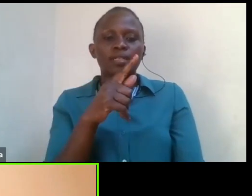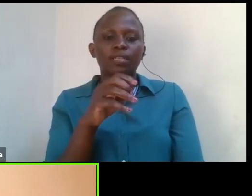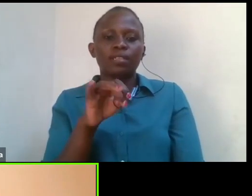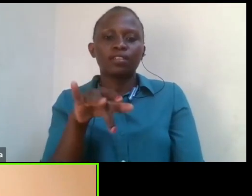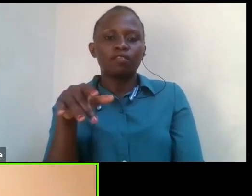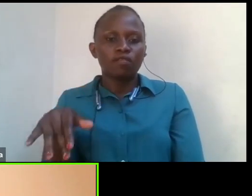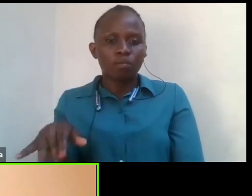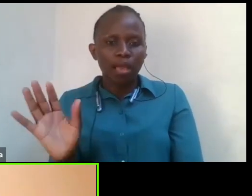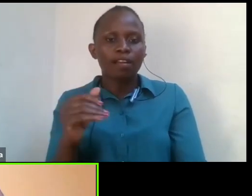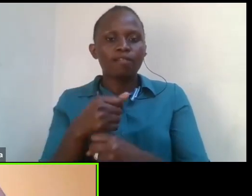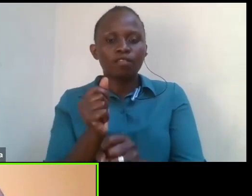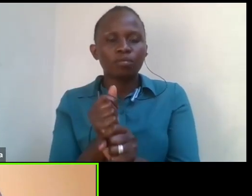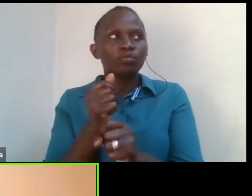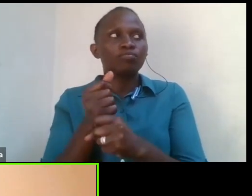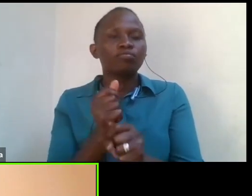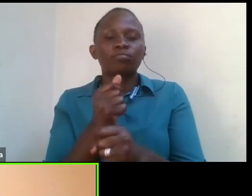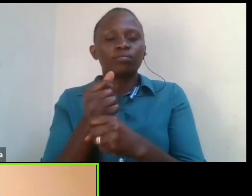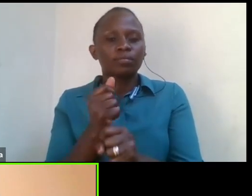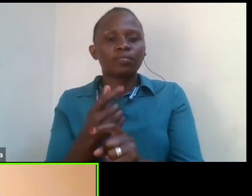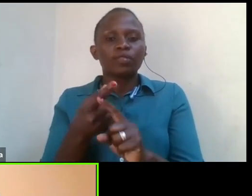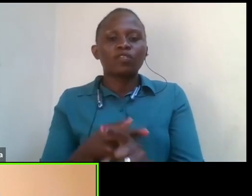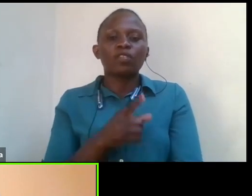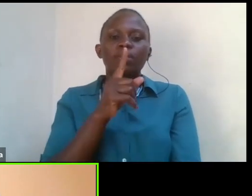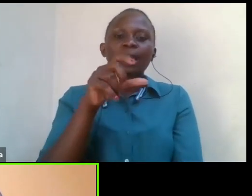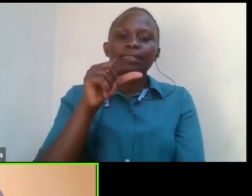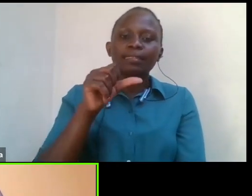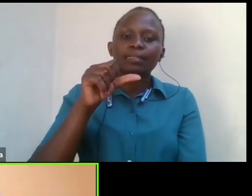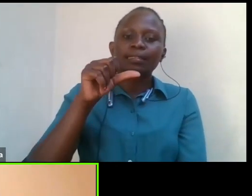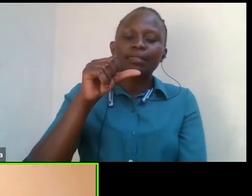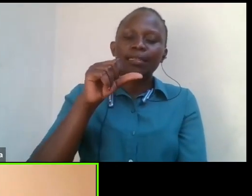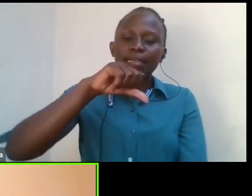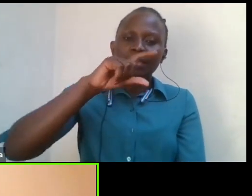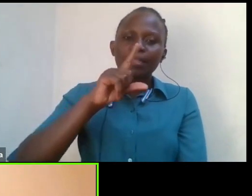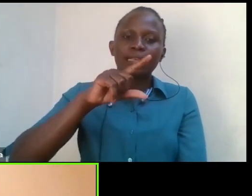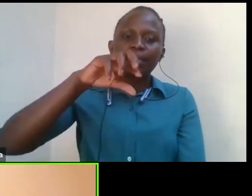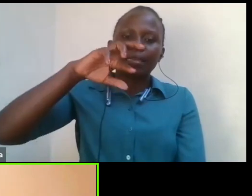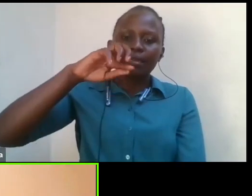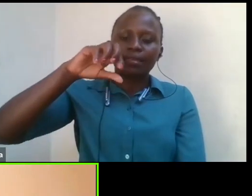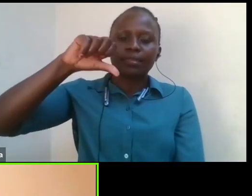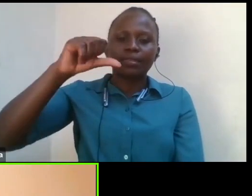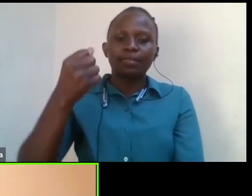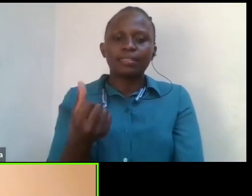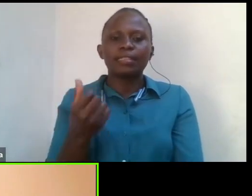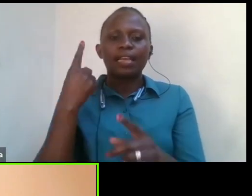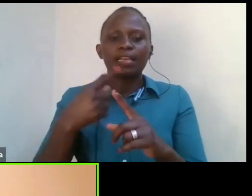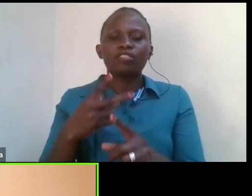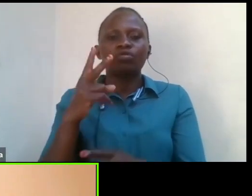formulation. So from 1896, add 20 years, you